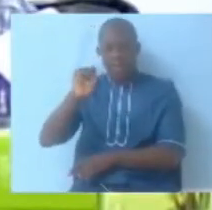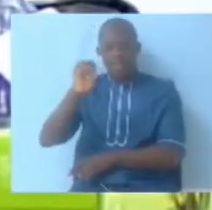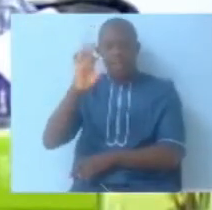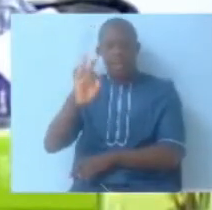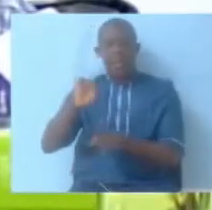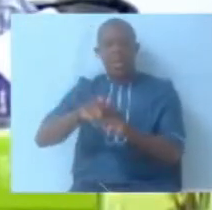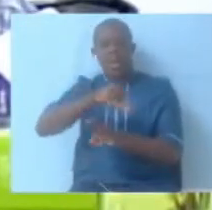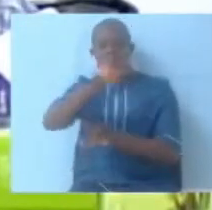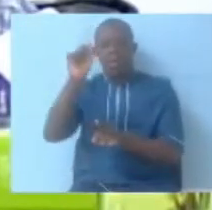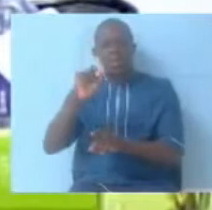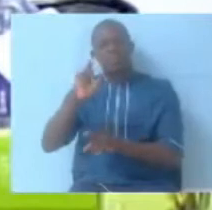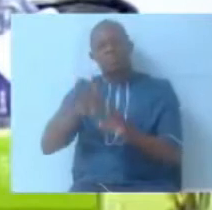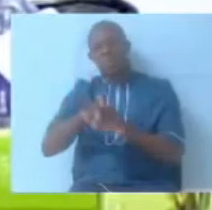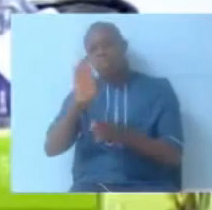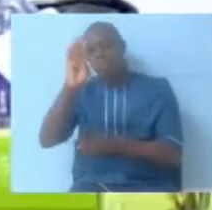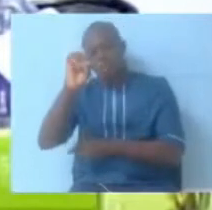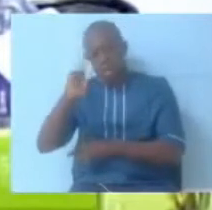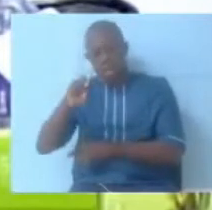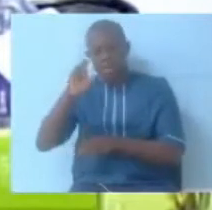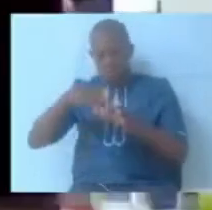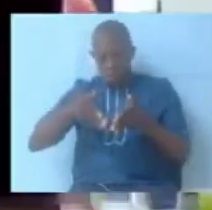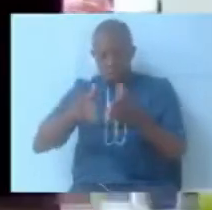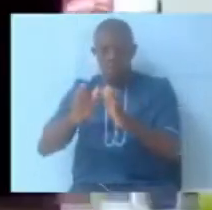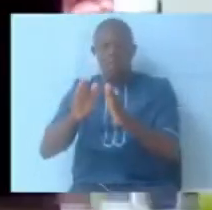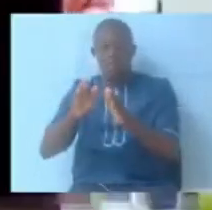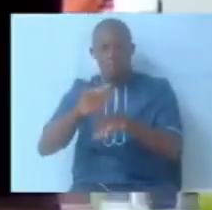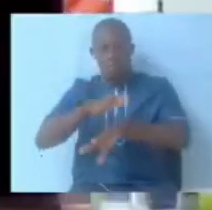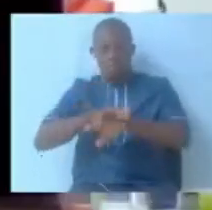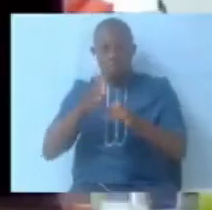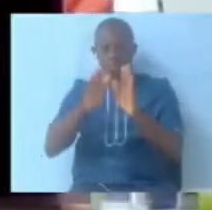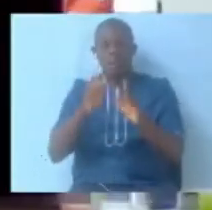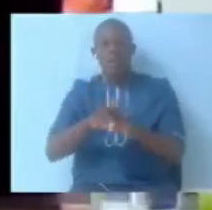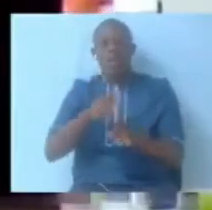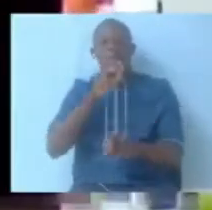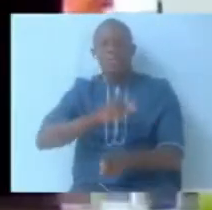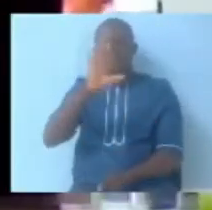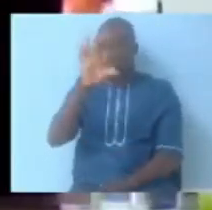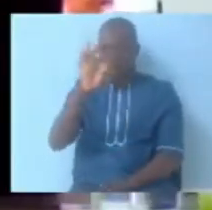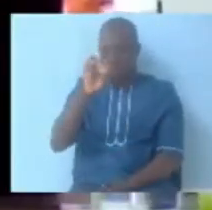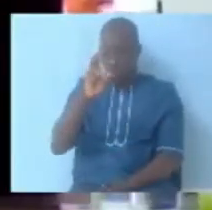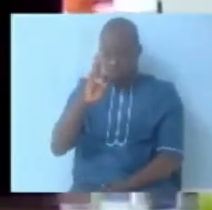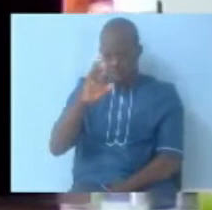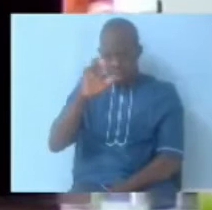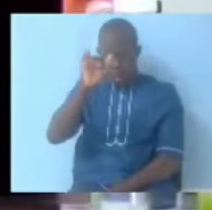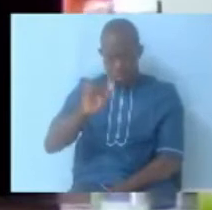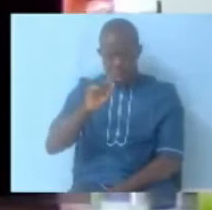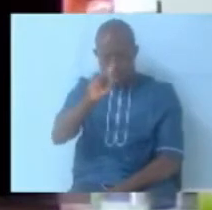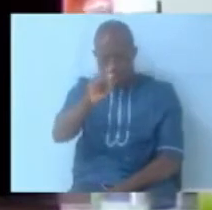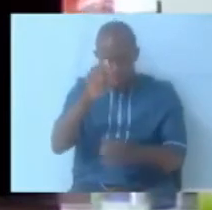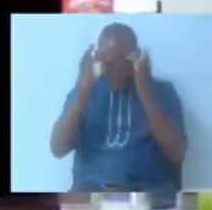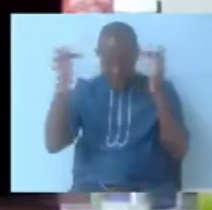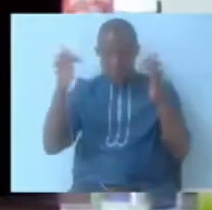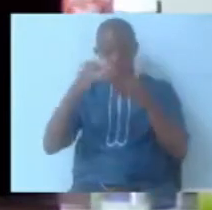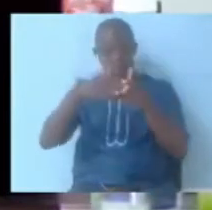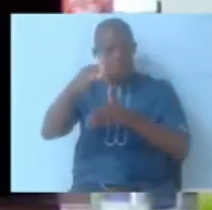in Boxbar Road la sila kumbengoto. Mr. Touray, you're a very experienced and senior lawyer at the bar. Can you tell us how